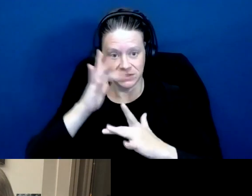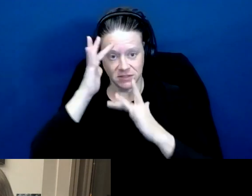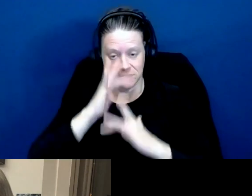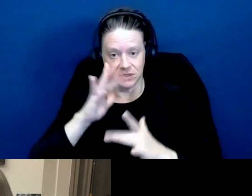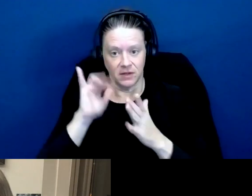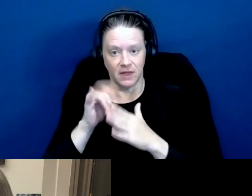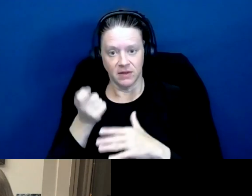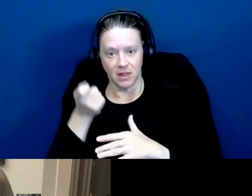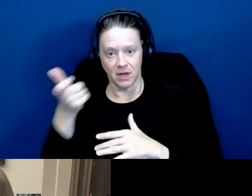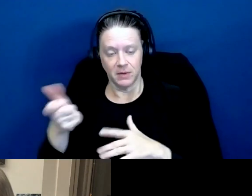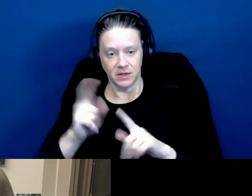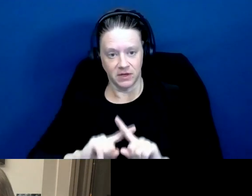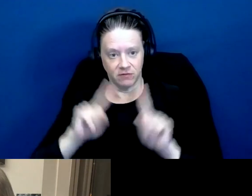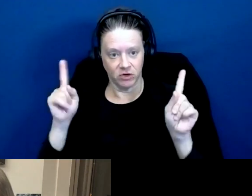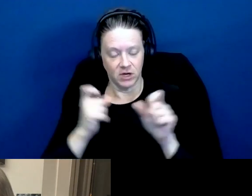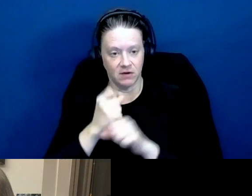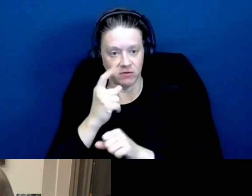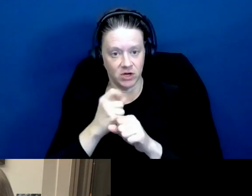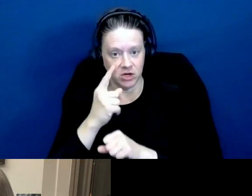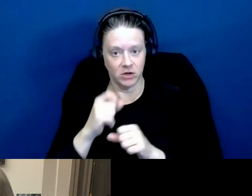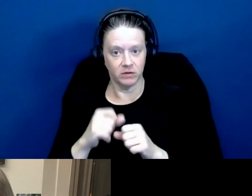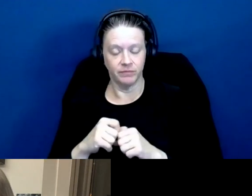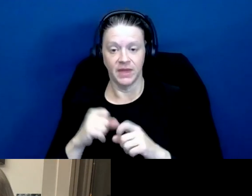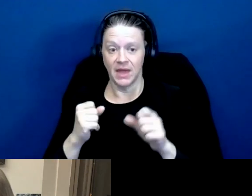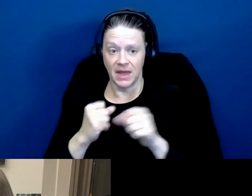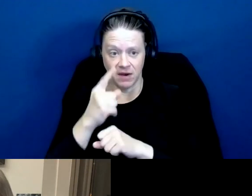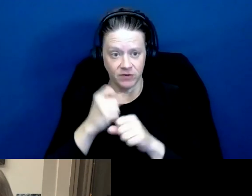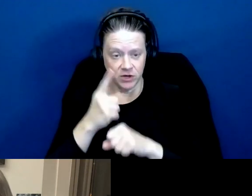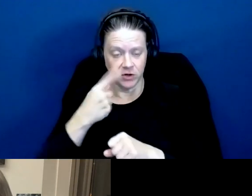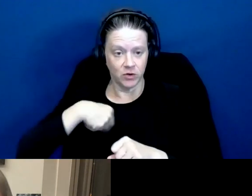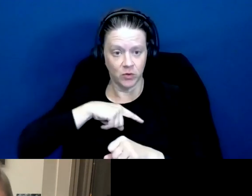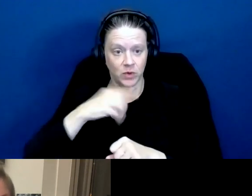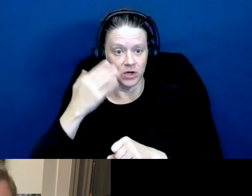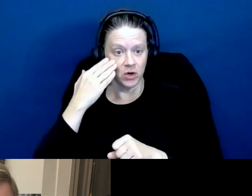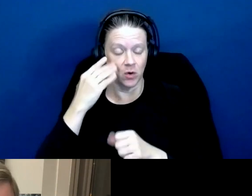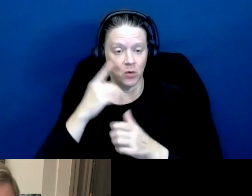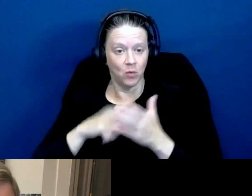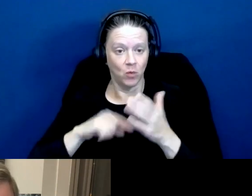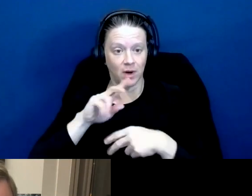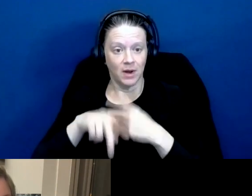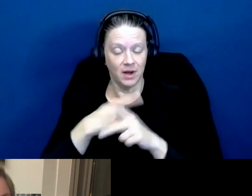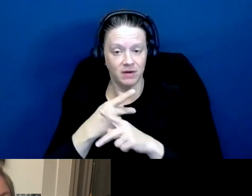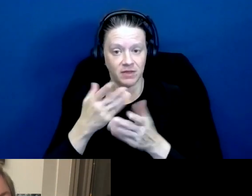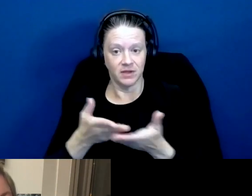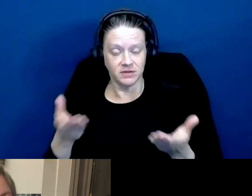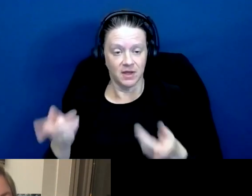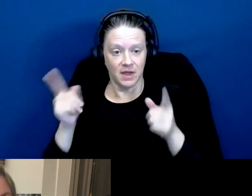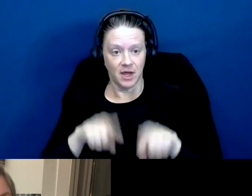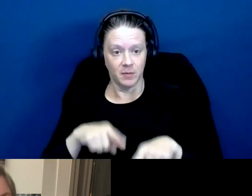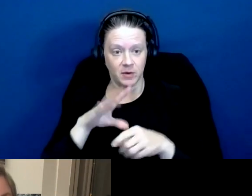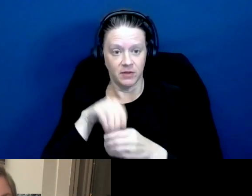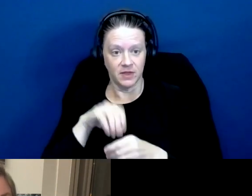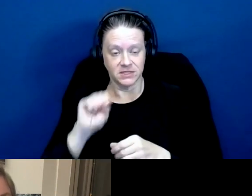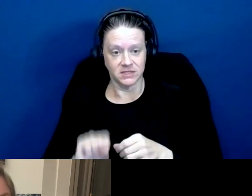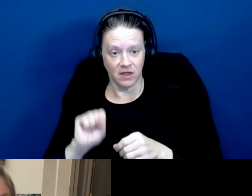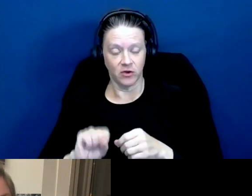little bit different every year, because every year we know of what strains were causing a lot of disease in the southern hemisphere during their winter, and then